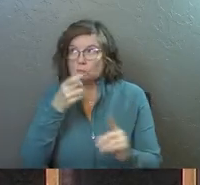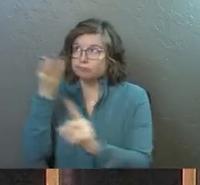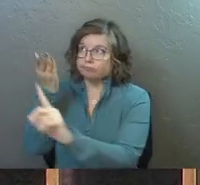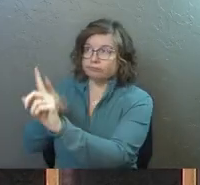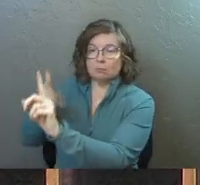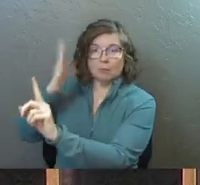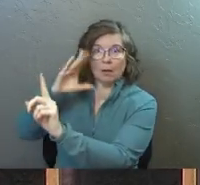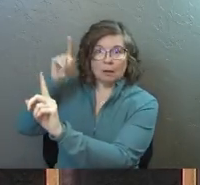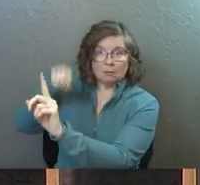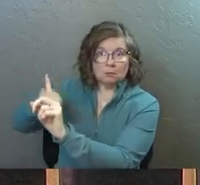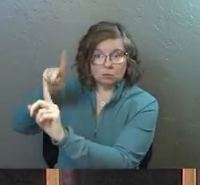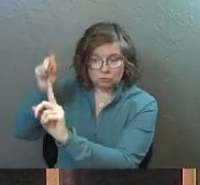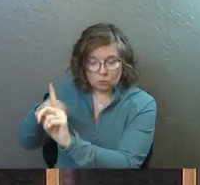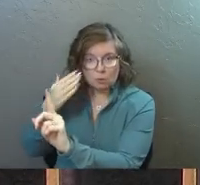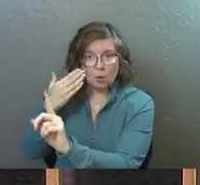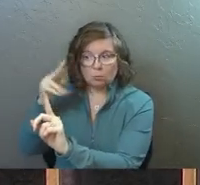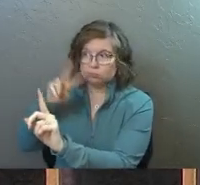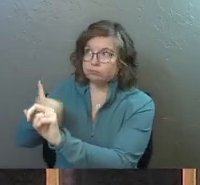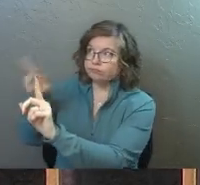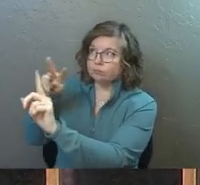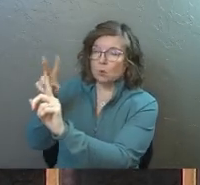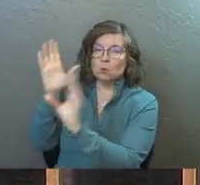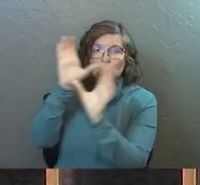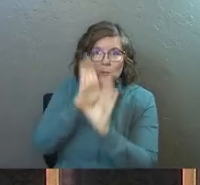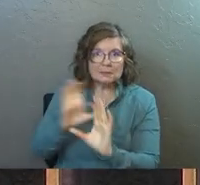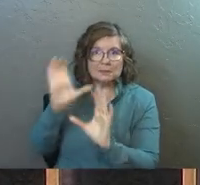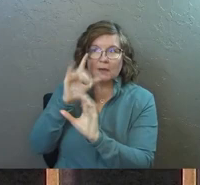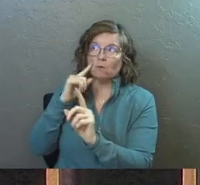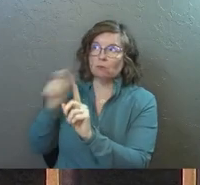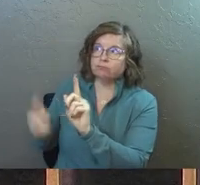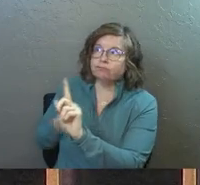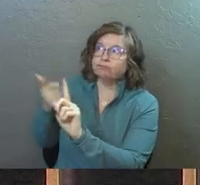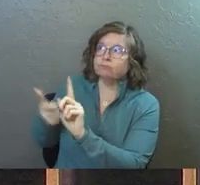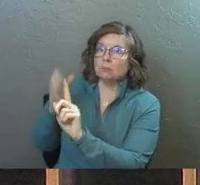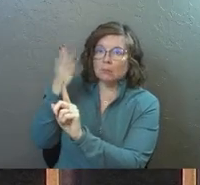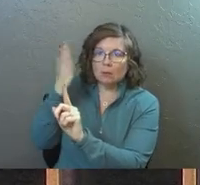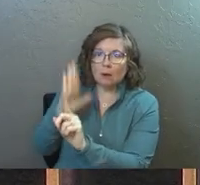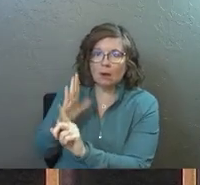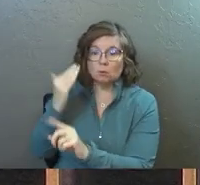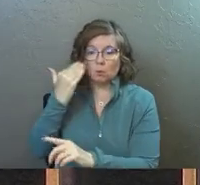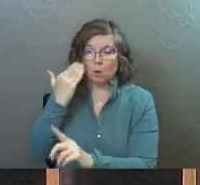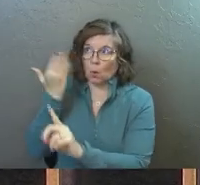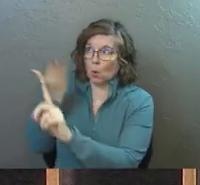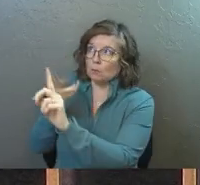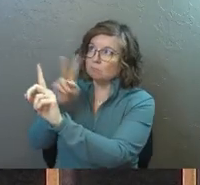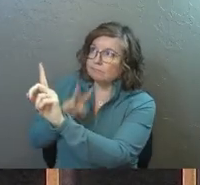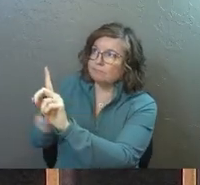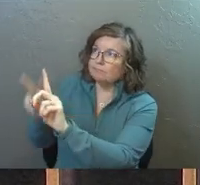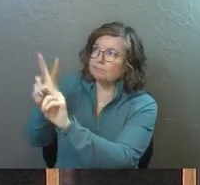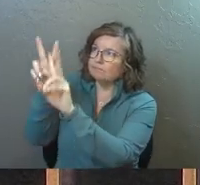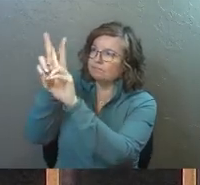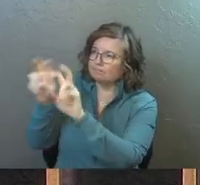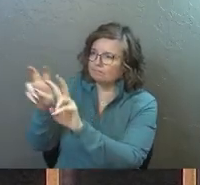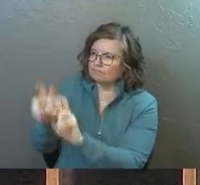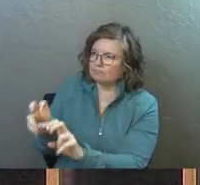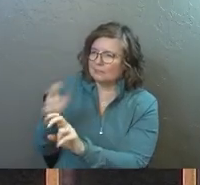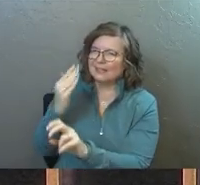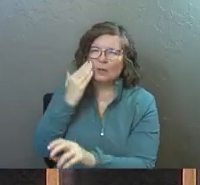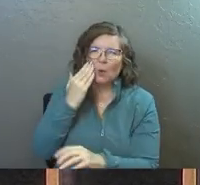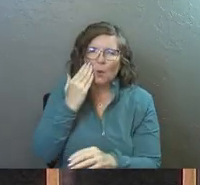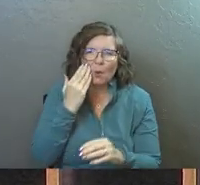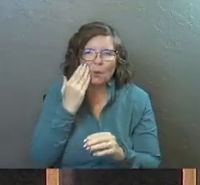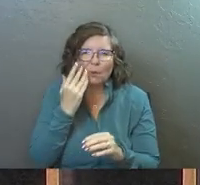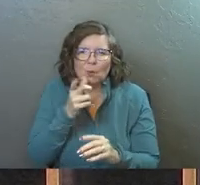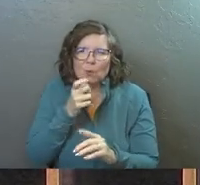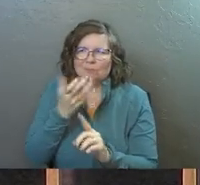God. We should be people who are seeking after God, hungering after God, to know him and know him deeply. Not just know